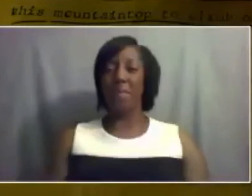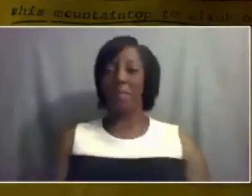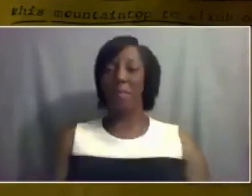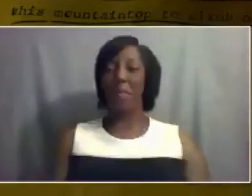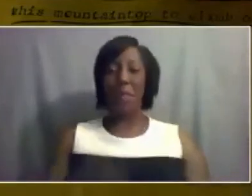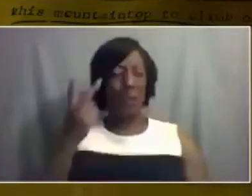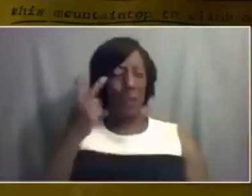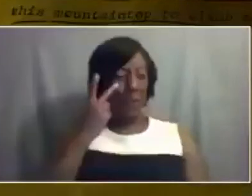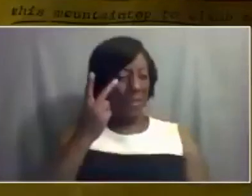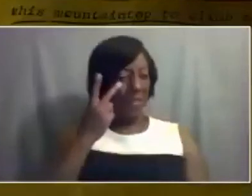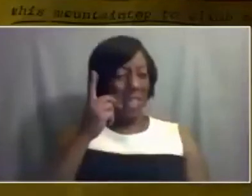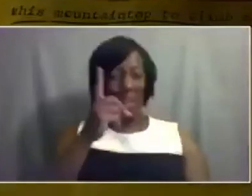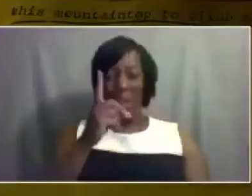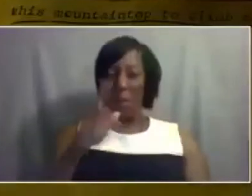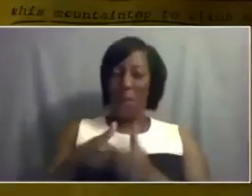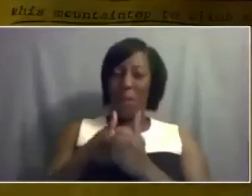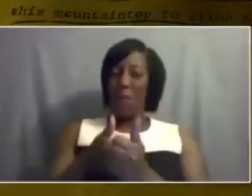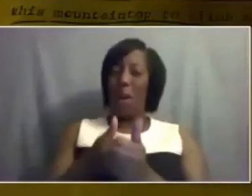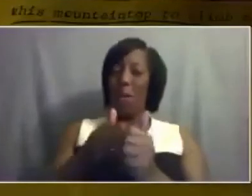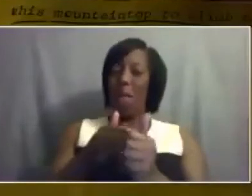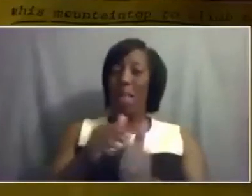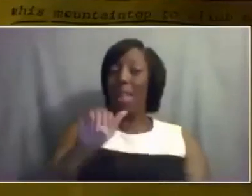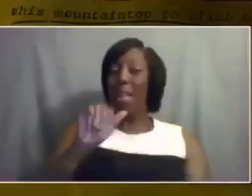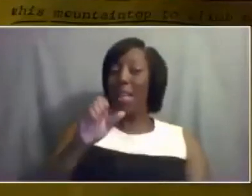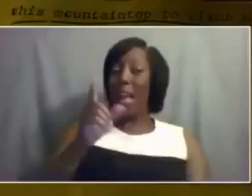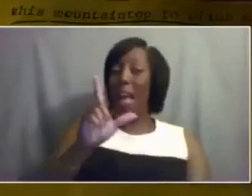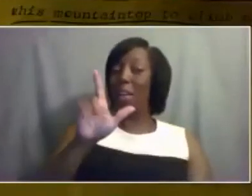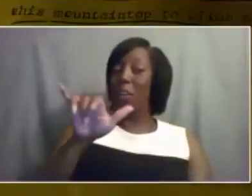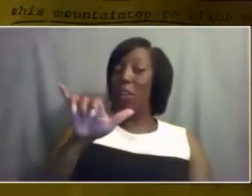lead. Ashley.